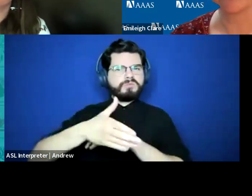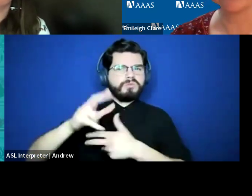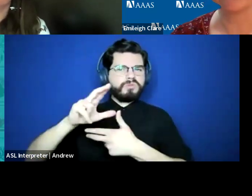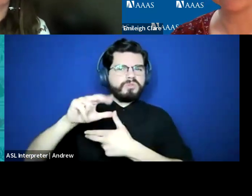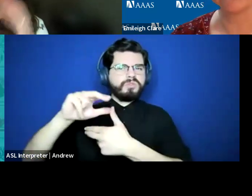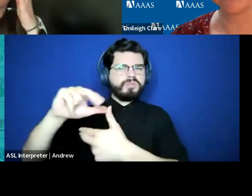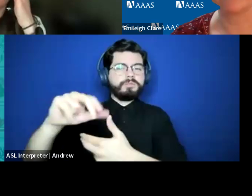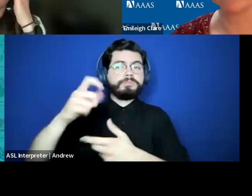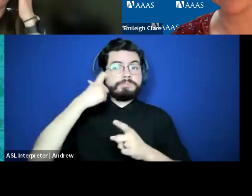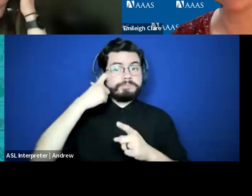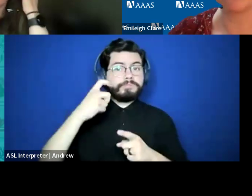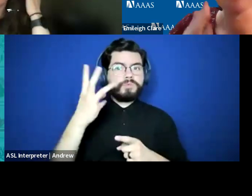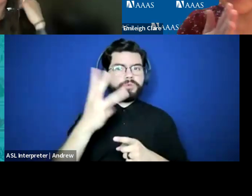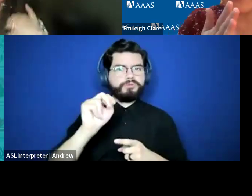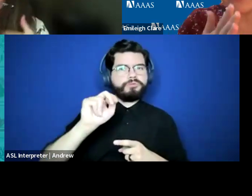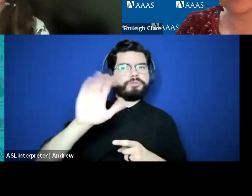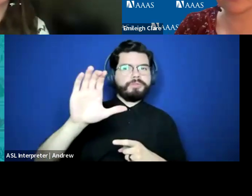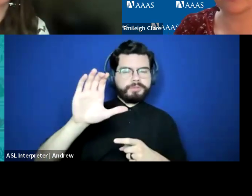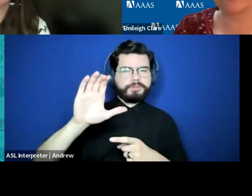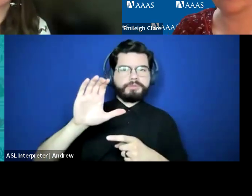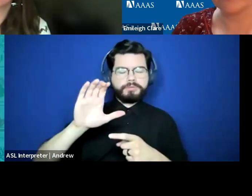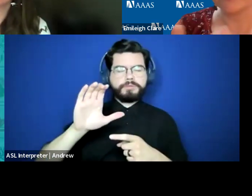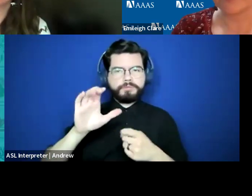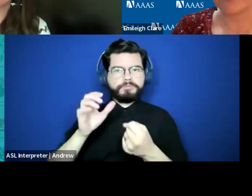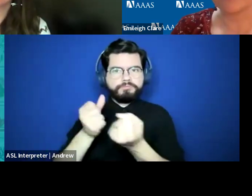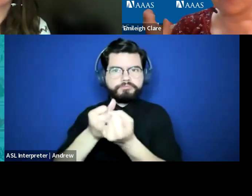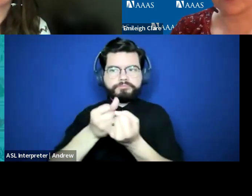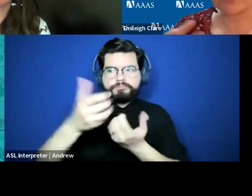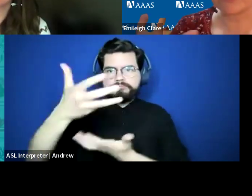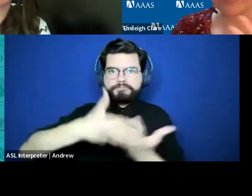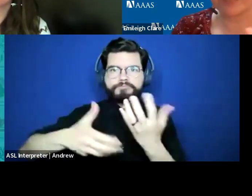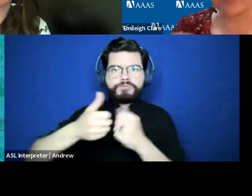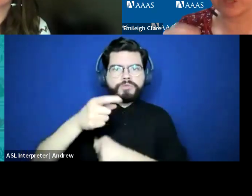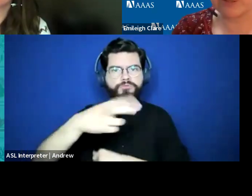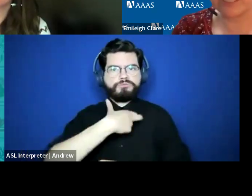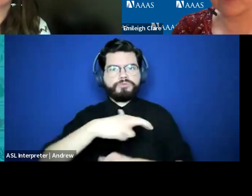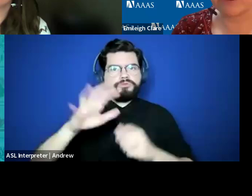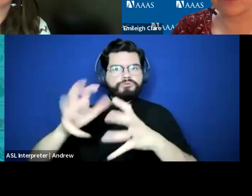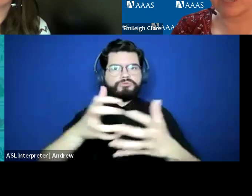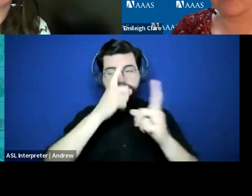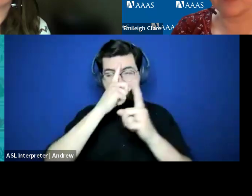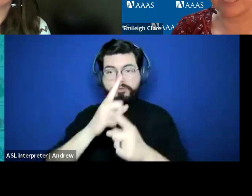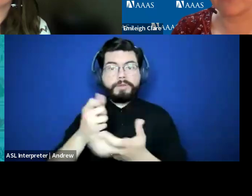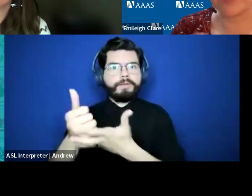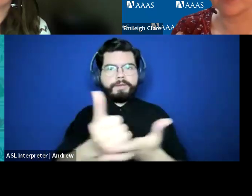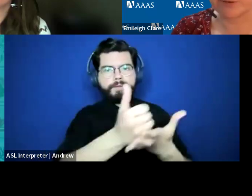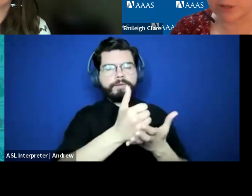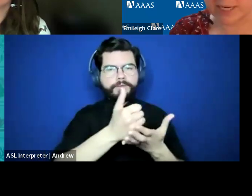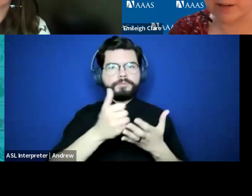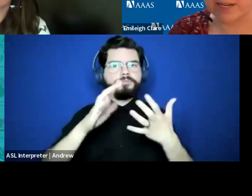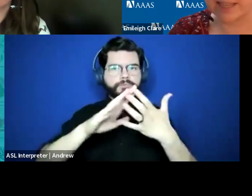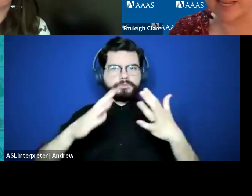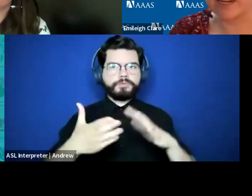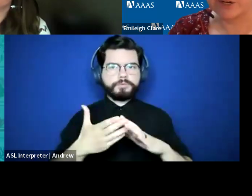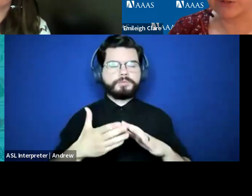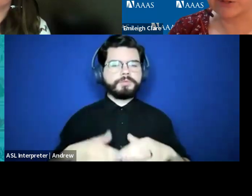really trying to provide AAAS resources to some professionals in their communities for the kind of things that they're